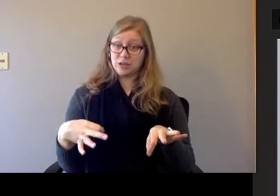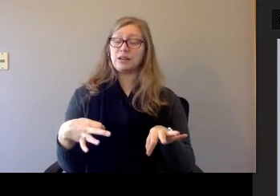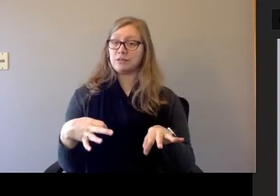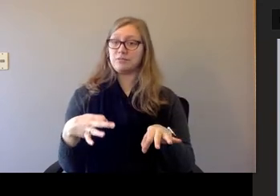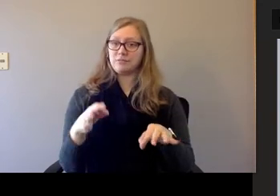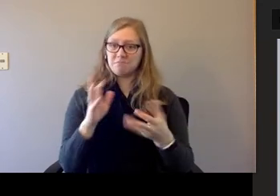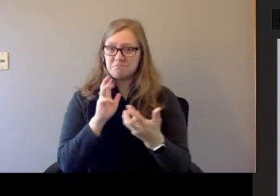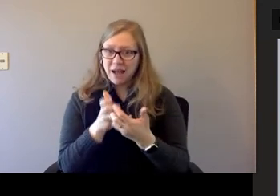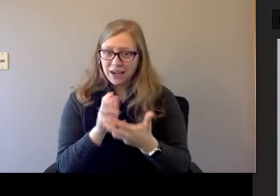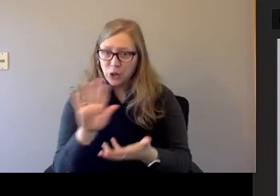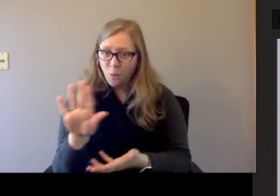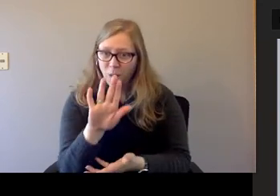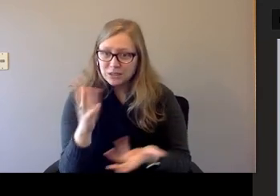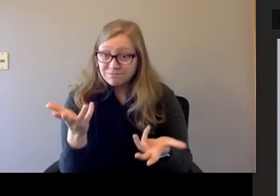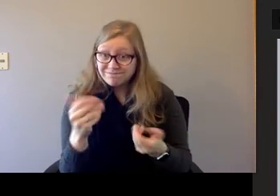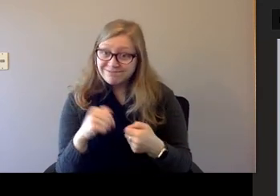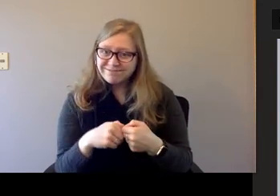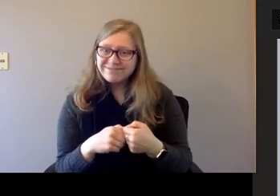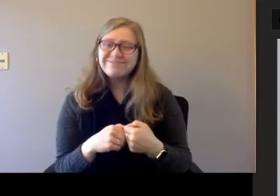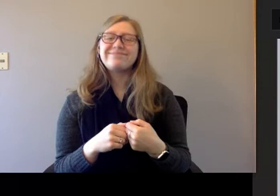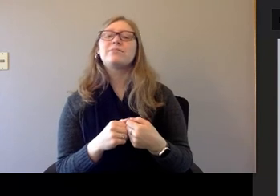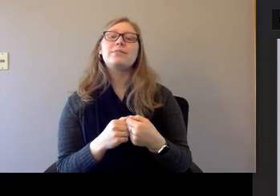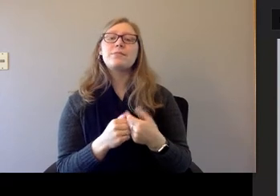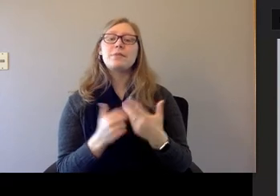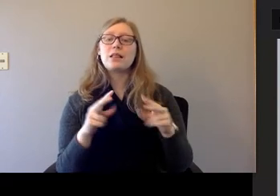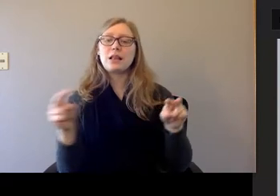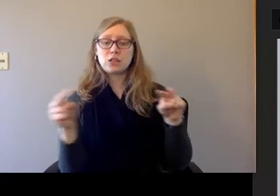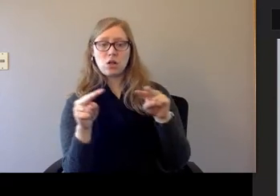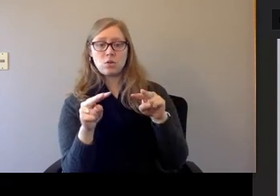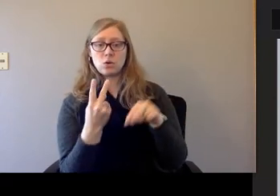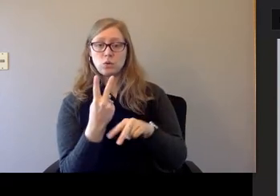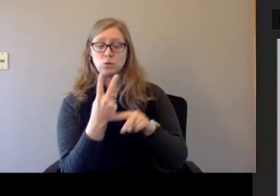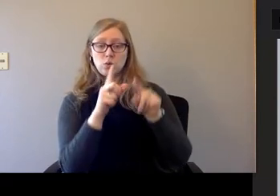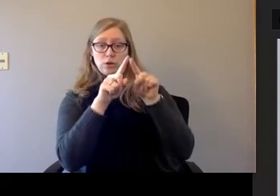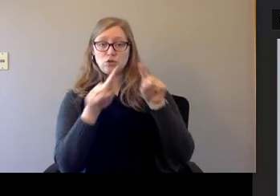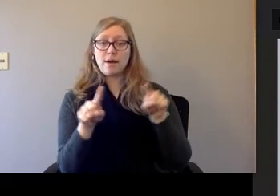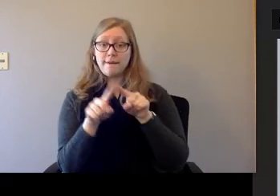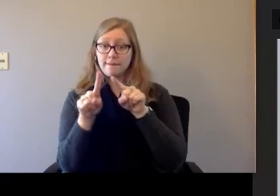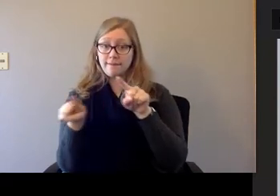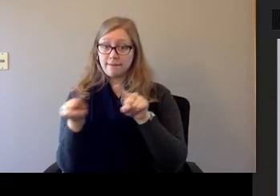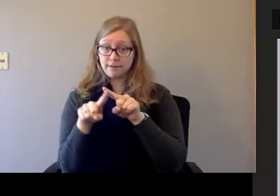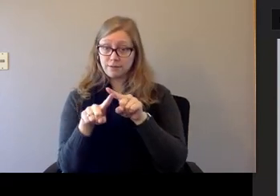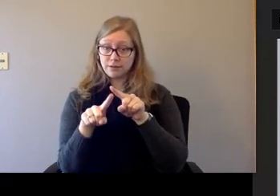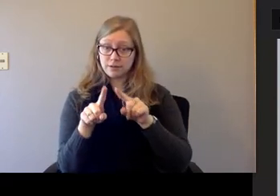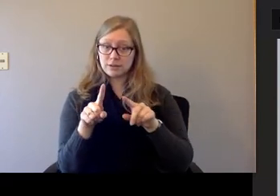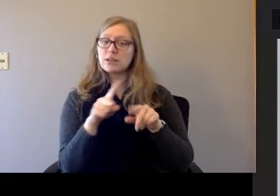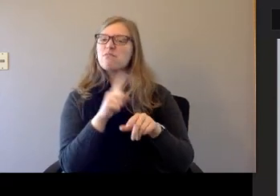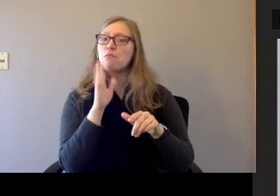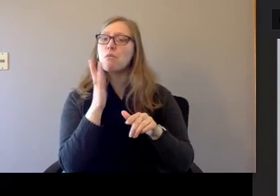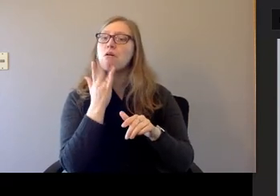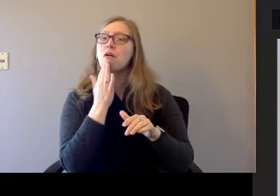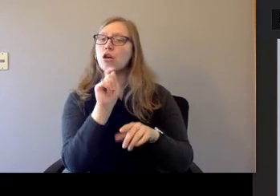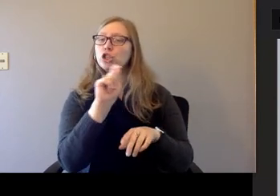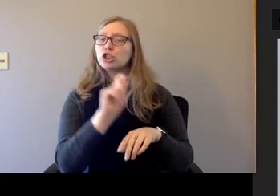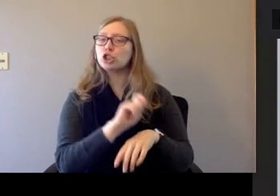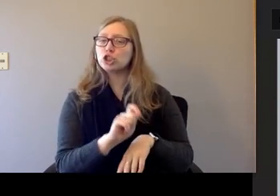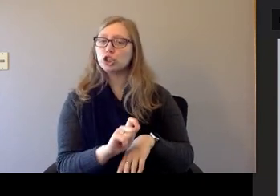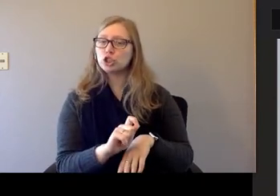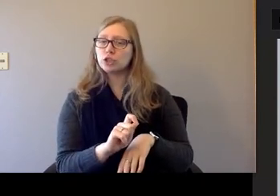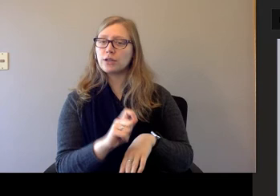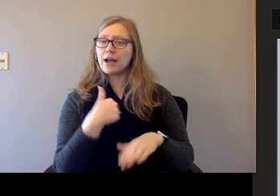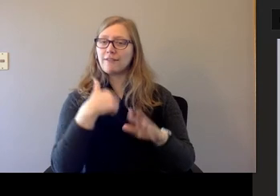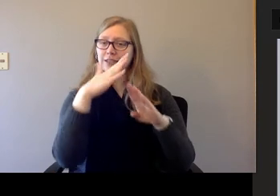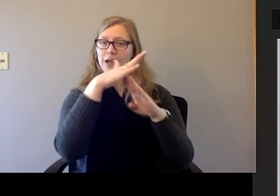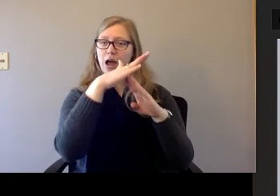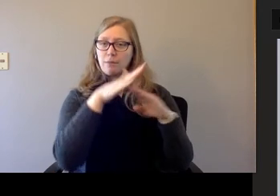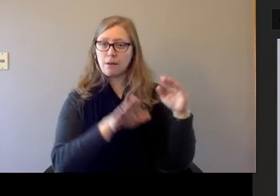it matches yours. So let's look at the two triangles first of all. We have this triangle on the top, and then below we have